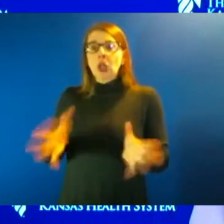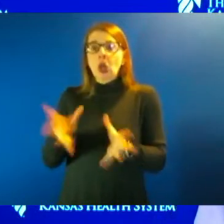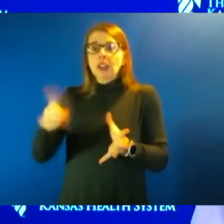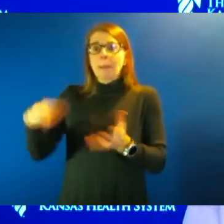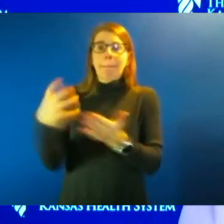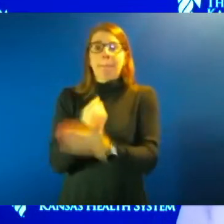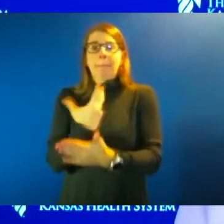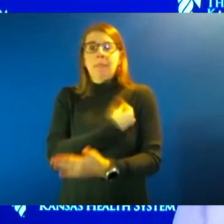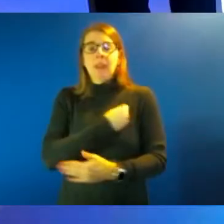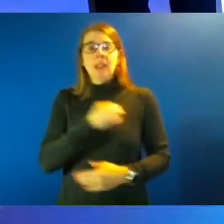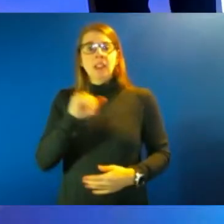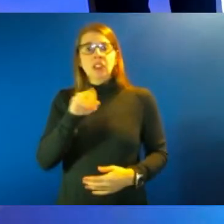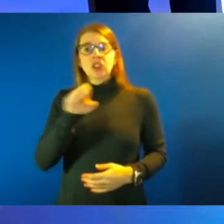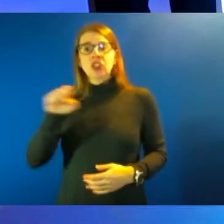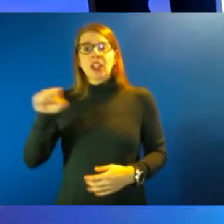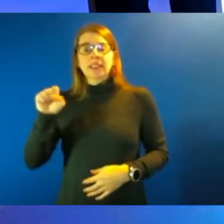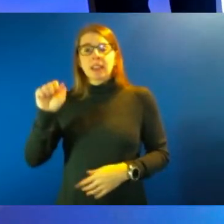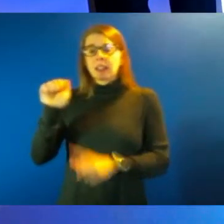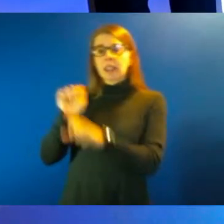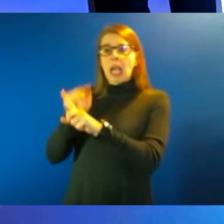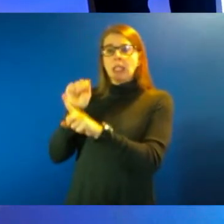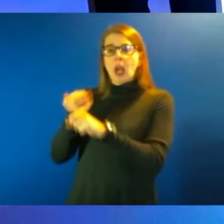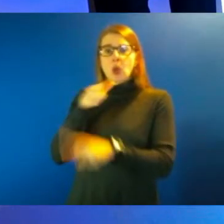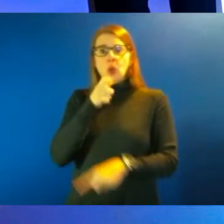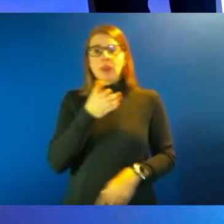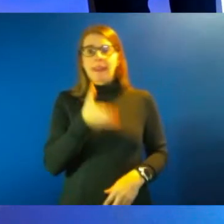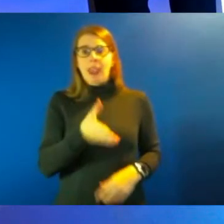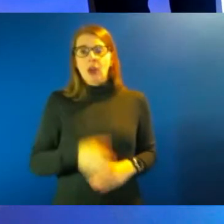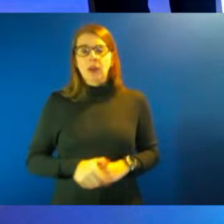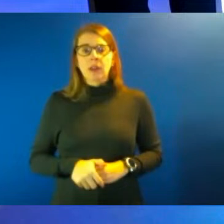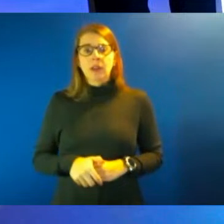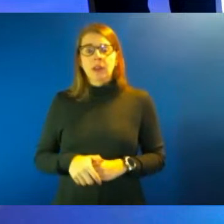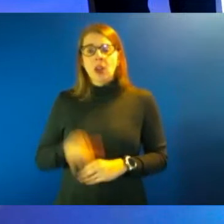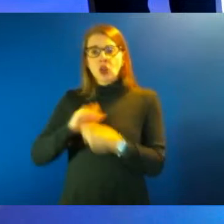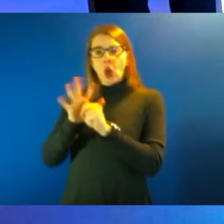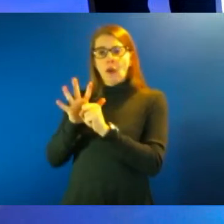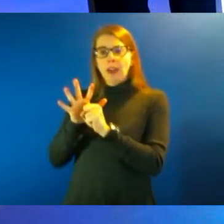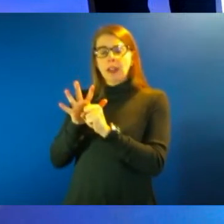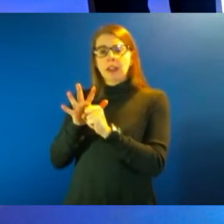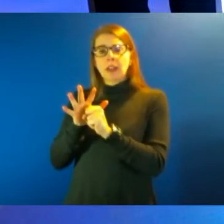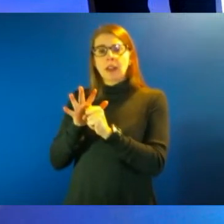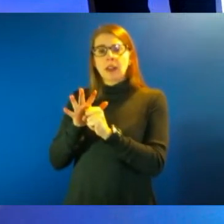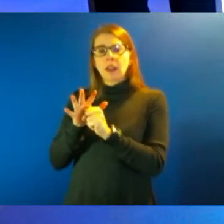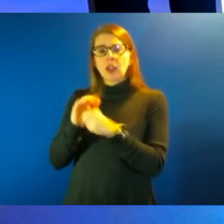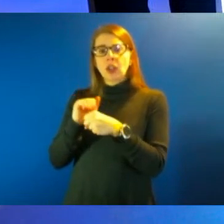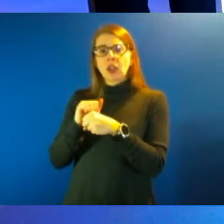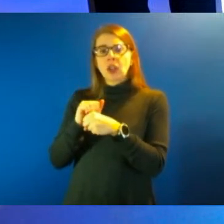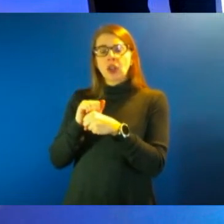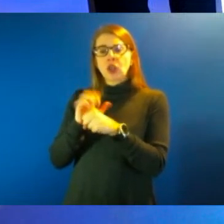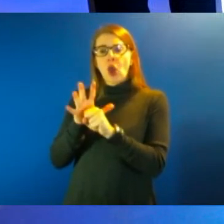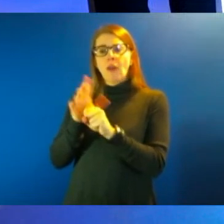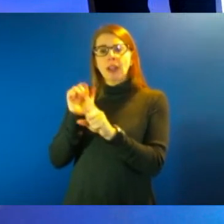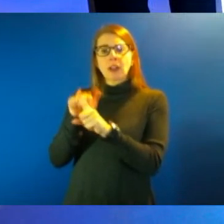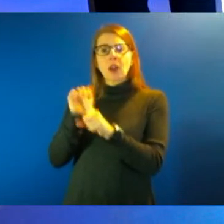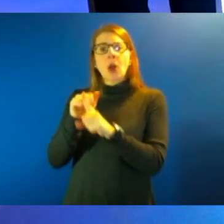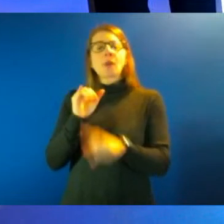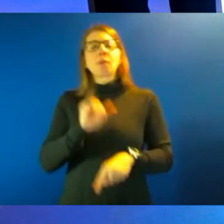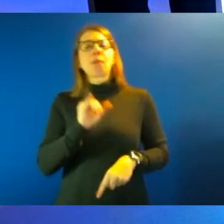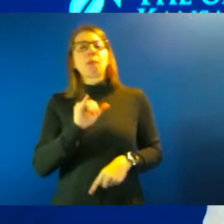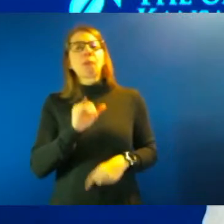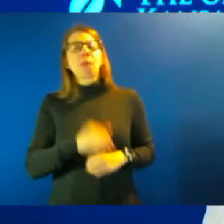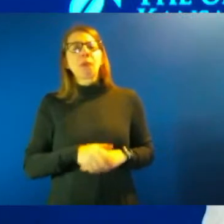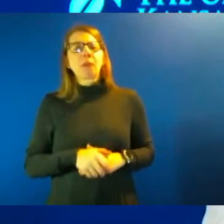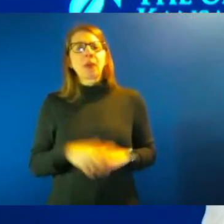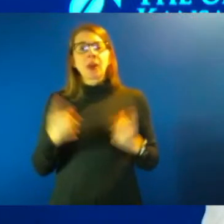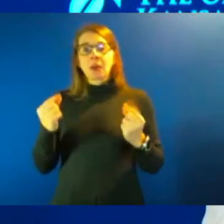Jess. Yeah. Knock, knock. Who is there? COVID. COVID at the door. Mm-hmm. And all you have